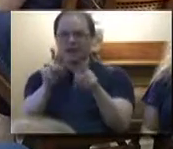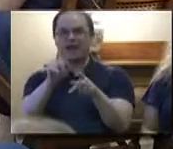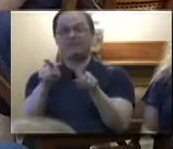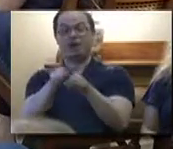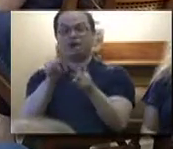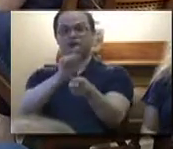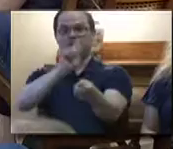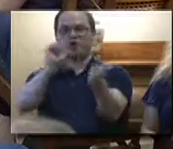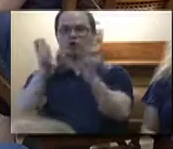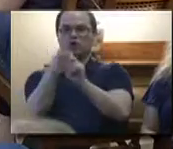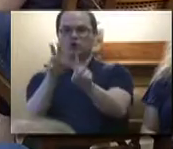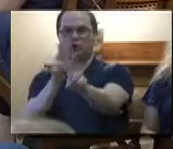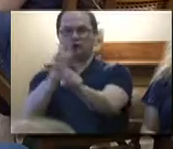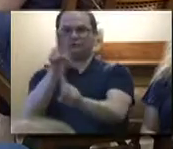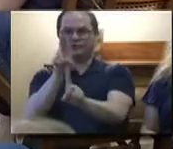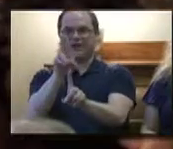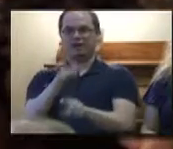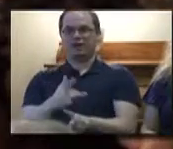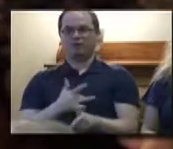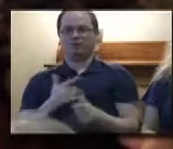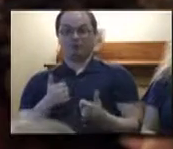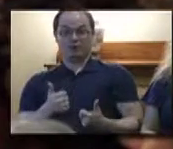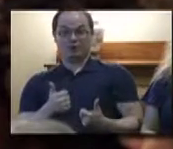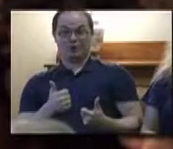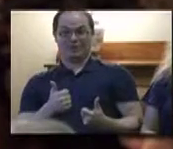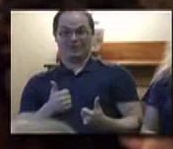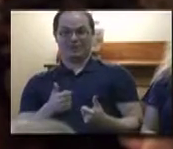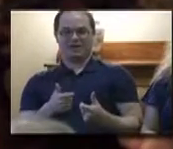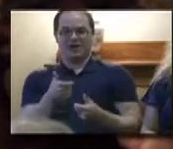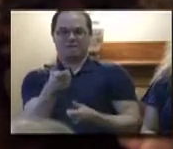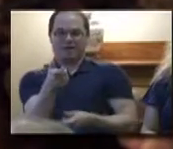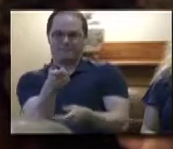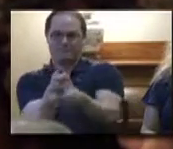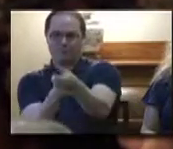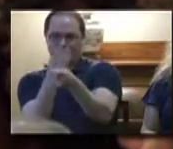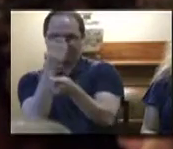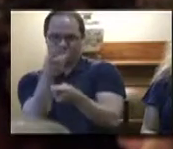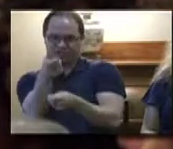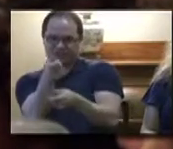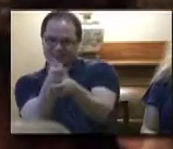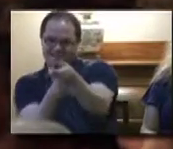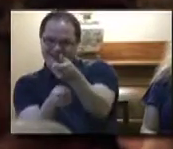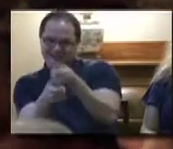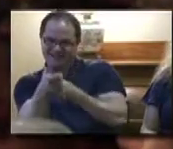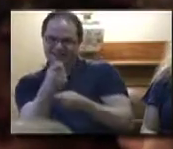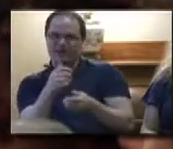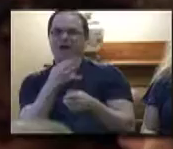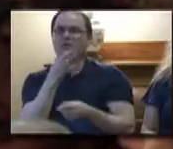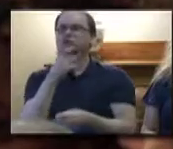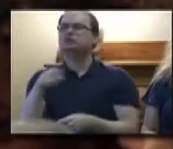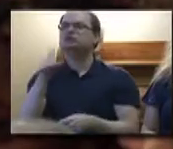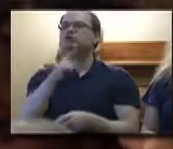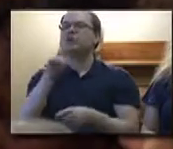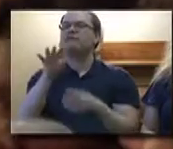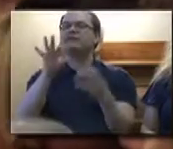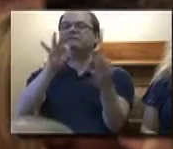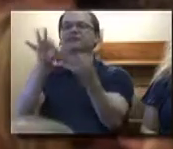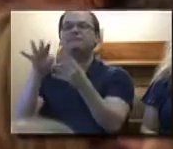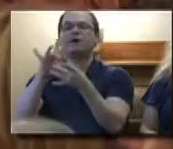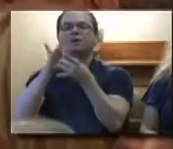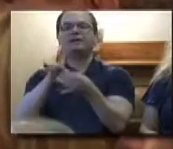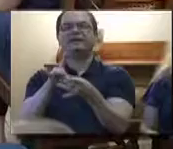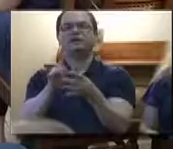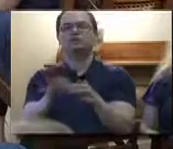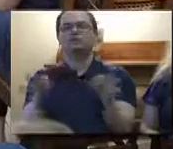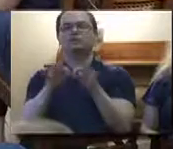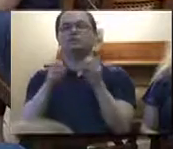that around on you and make you feel good and then try to pull information out of you. I was just curious, do y'all have any input on the importance